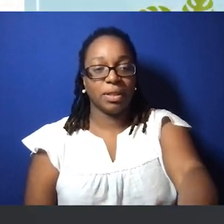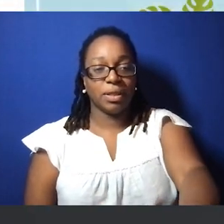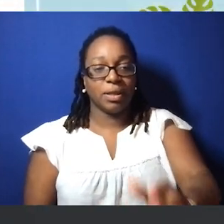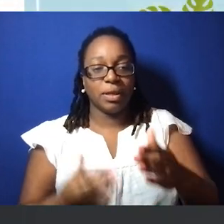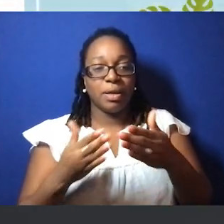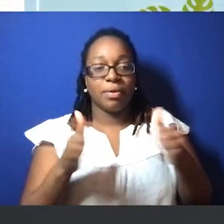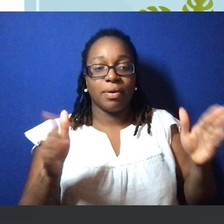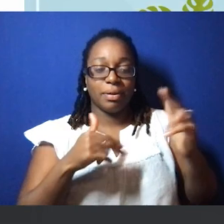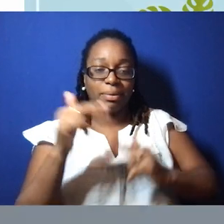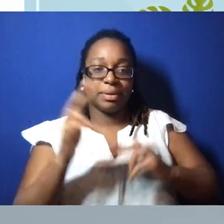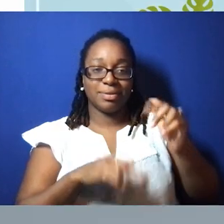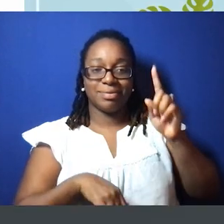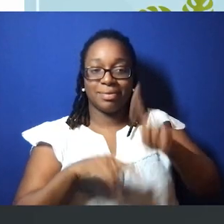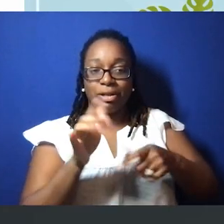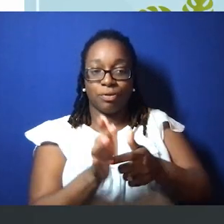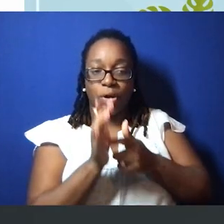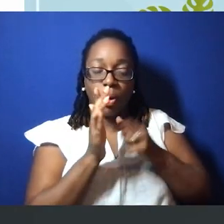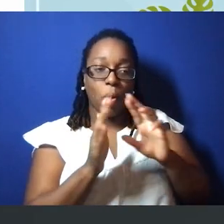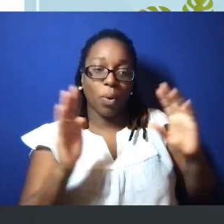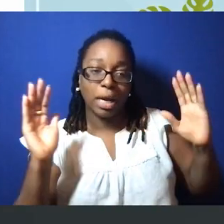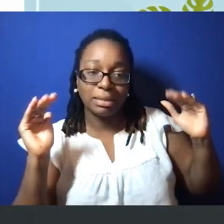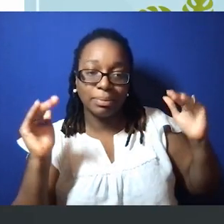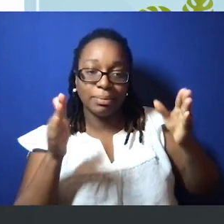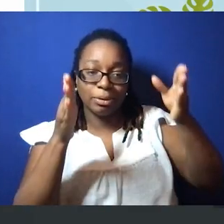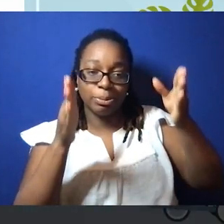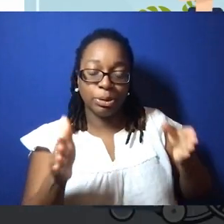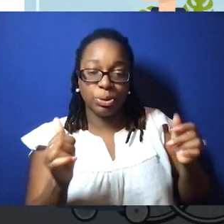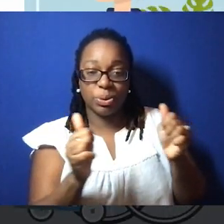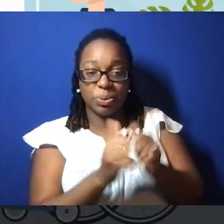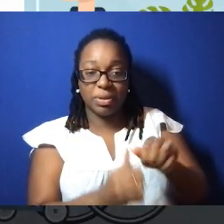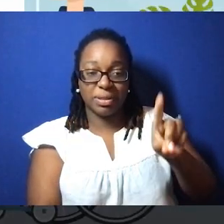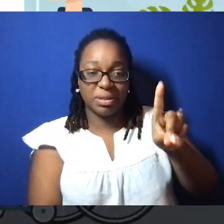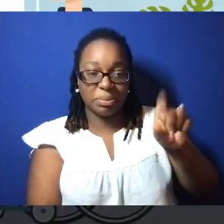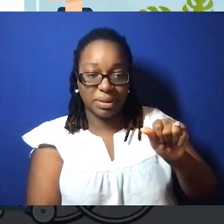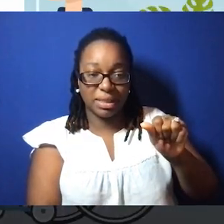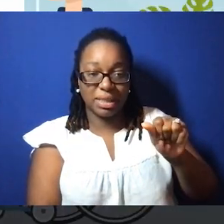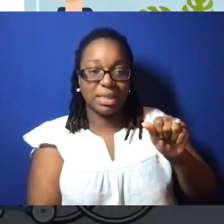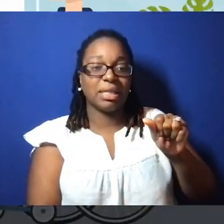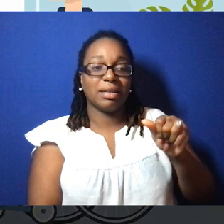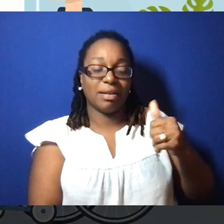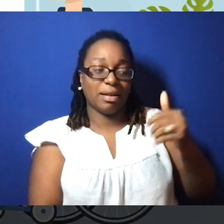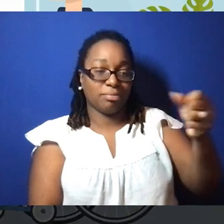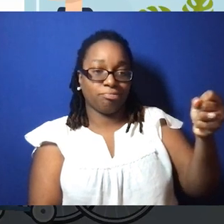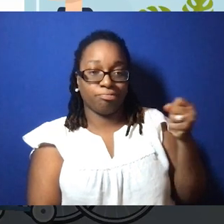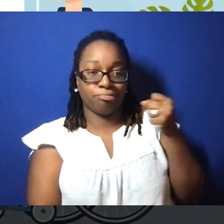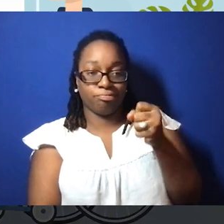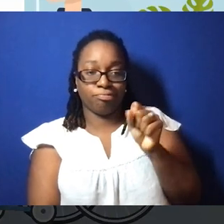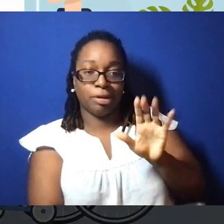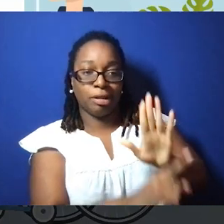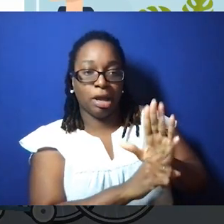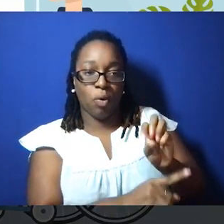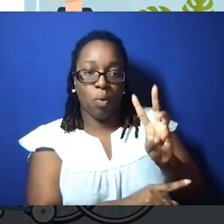Public entities cannot require or expect an individual with a disability to bring their